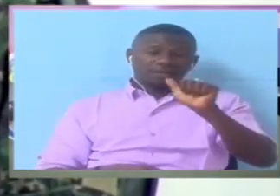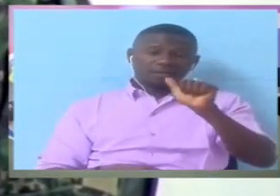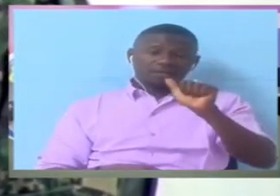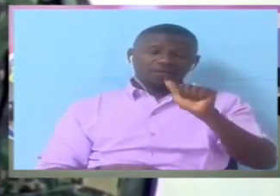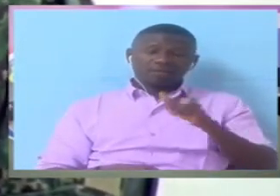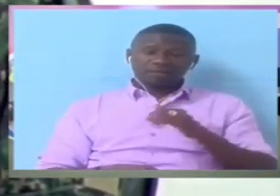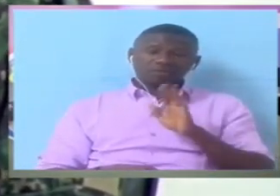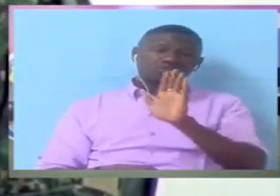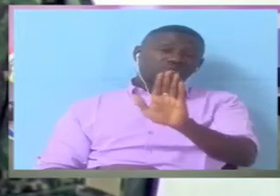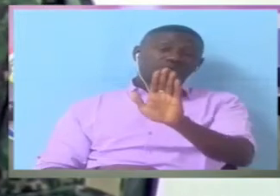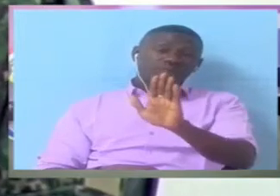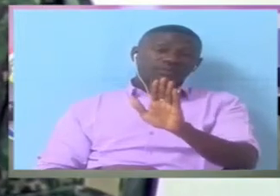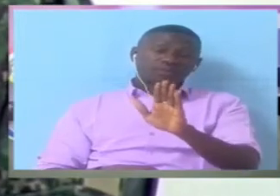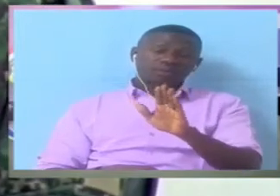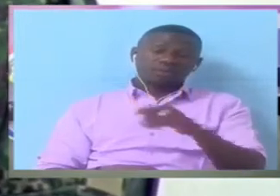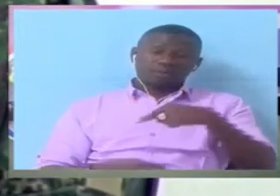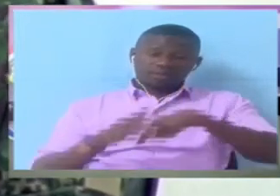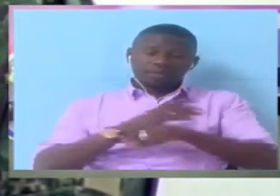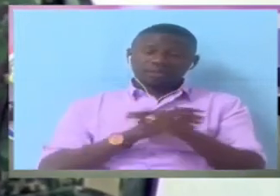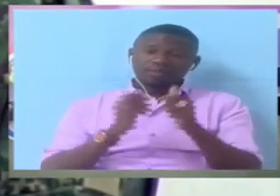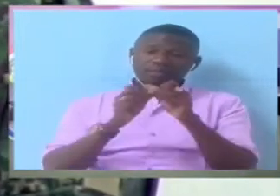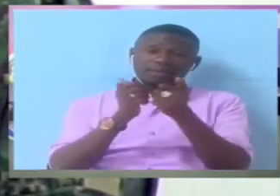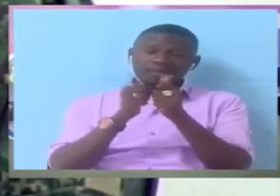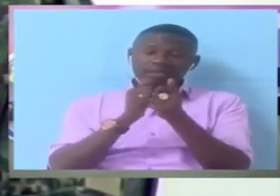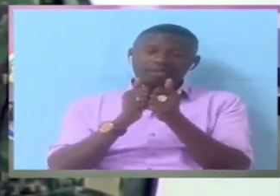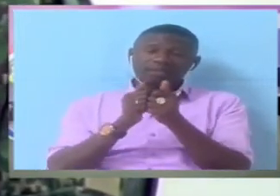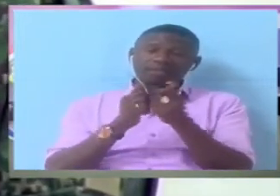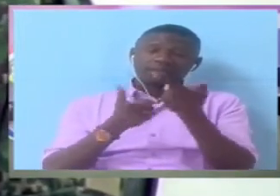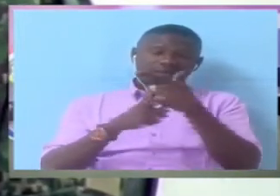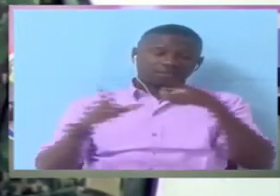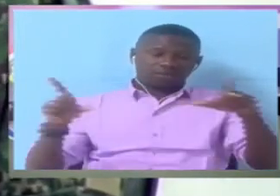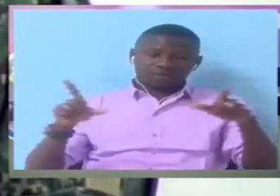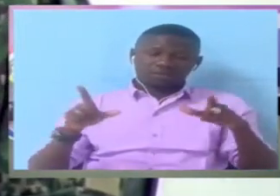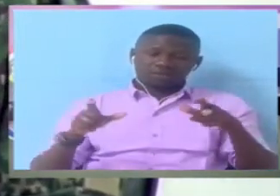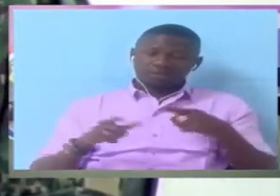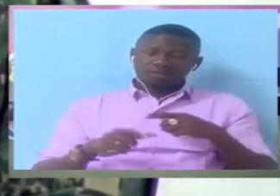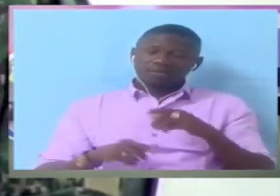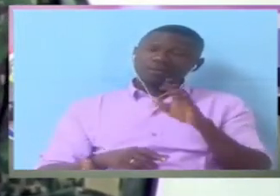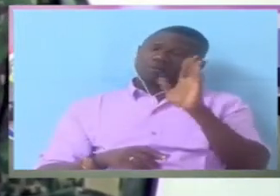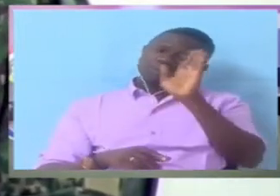Then he said, Baba, stop in Mandinka. Baba, Abula. Okay.